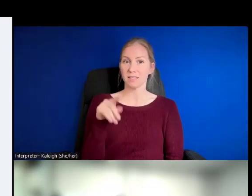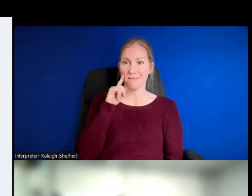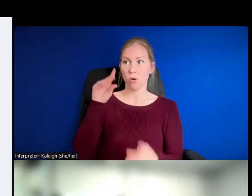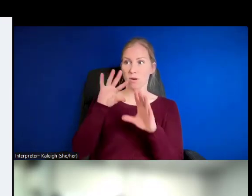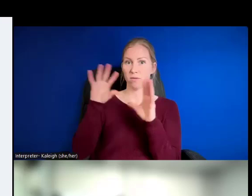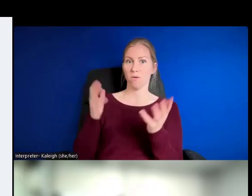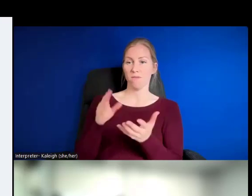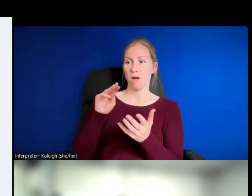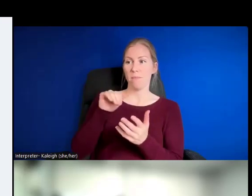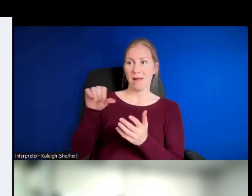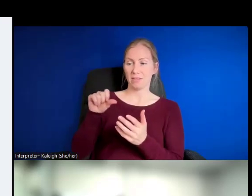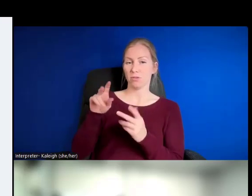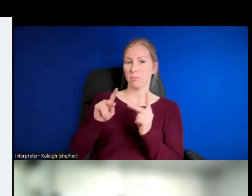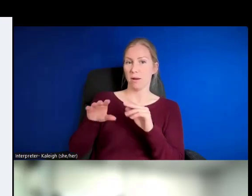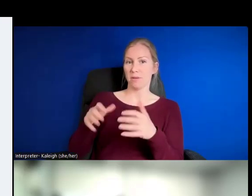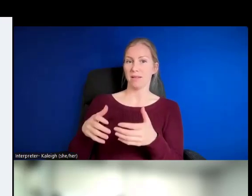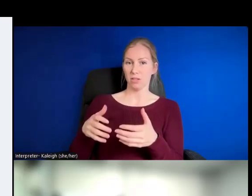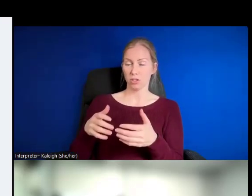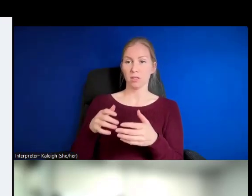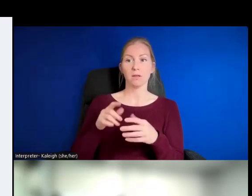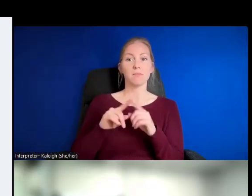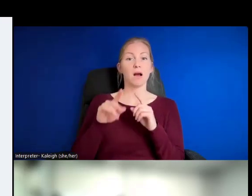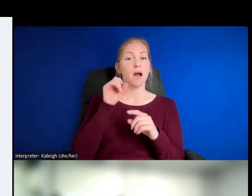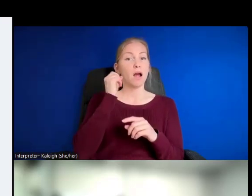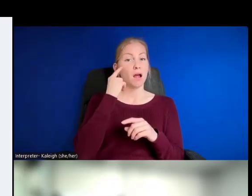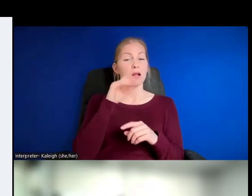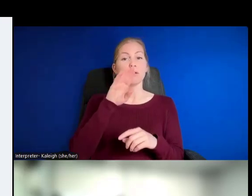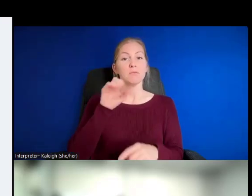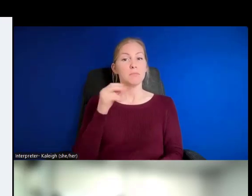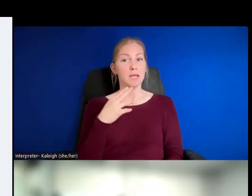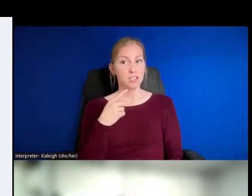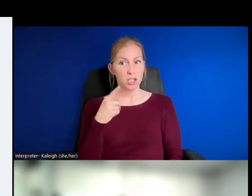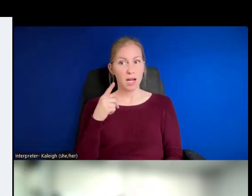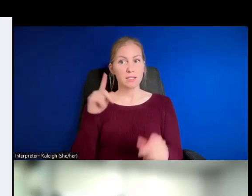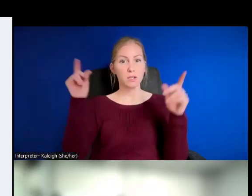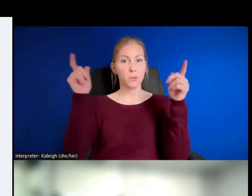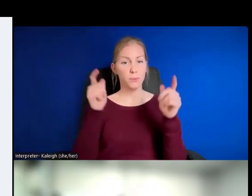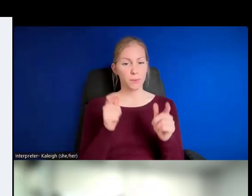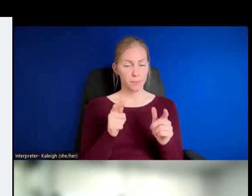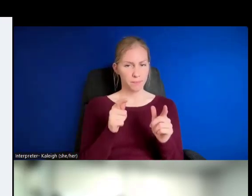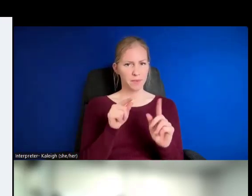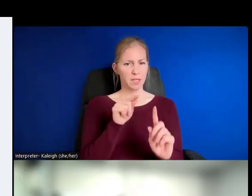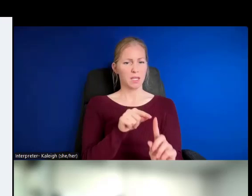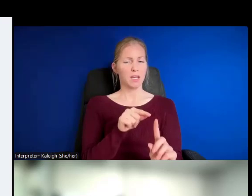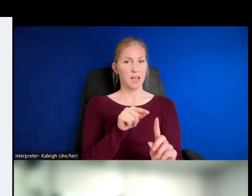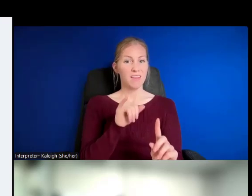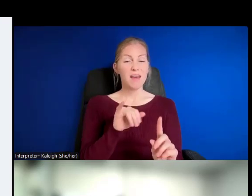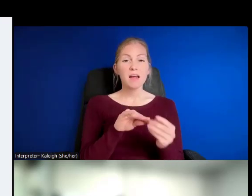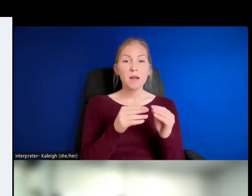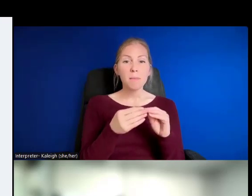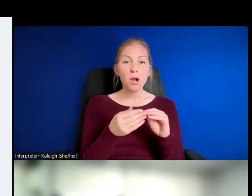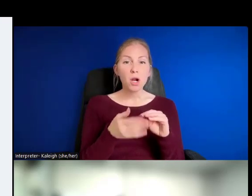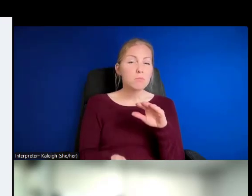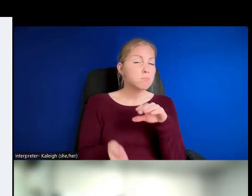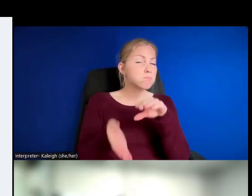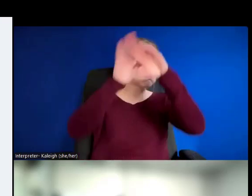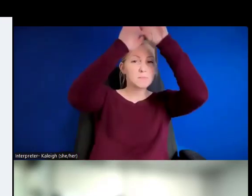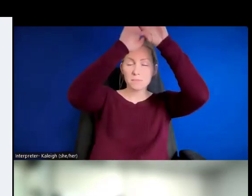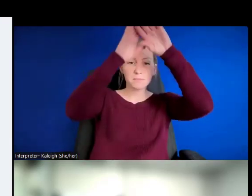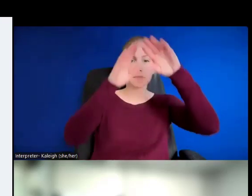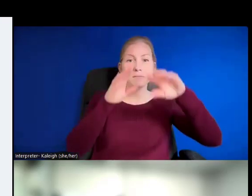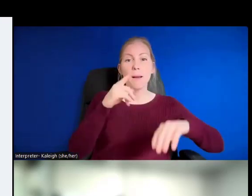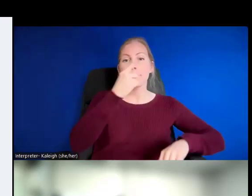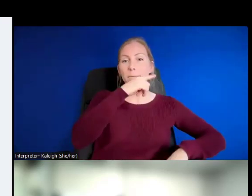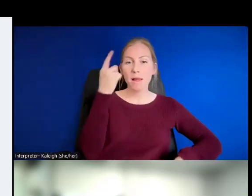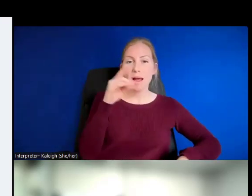population. But when you look at Bridgewater specifically, that number jumps, and Black or African American